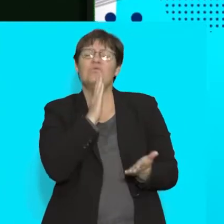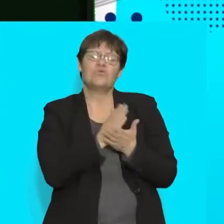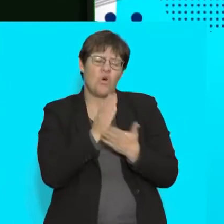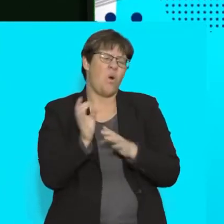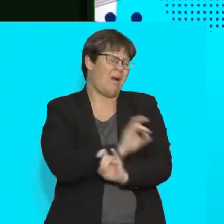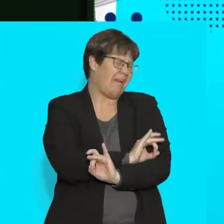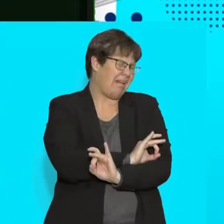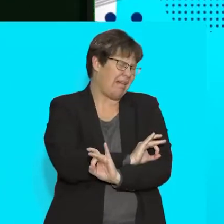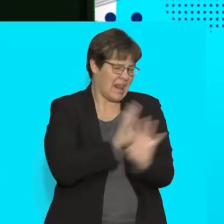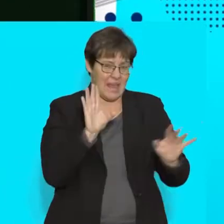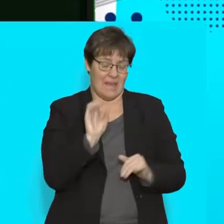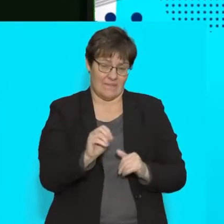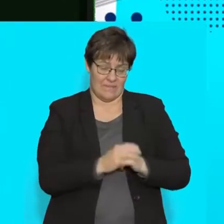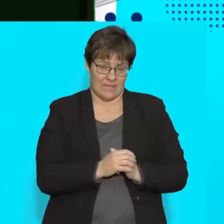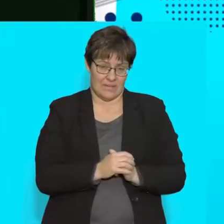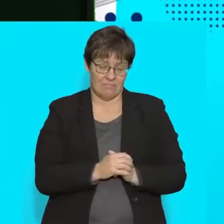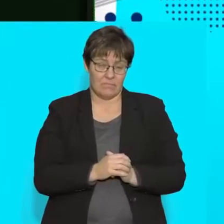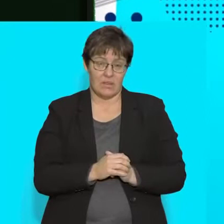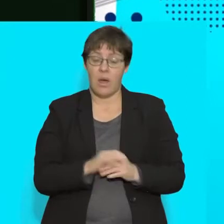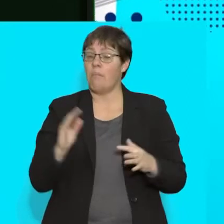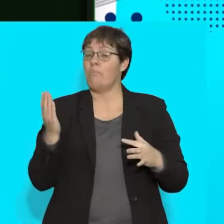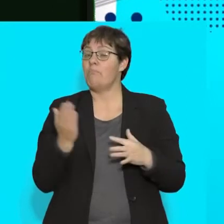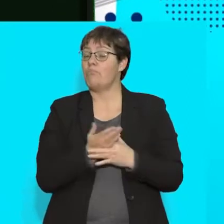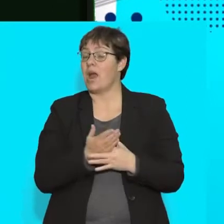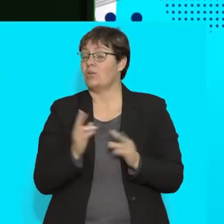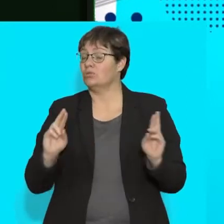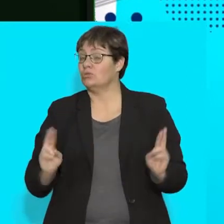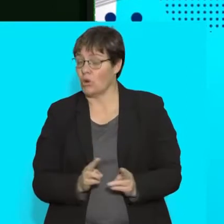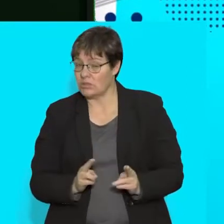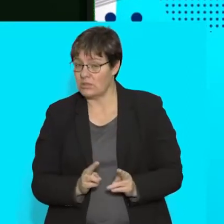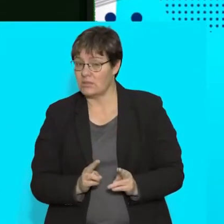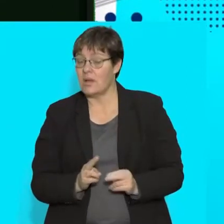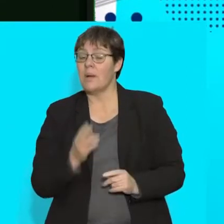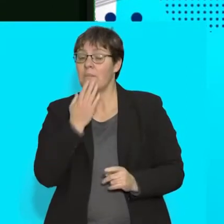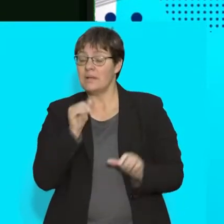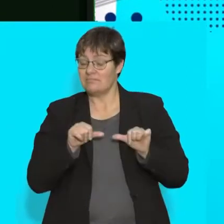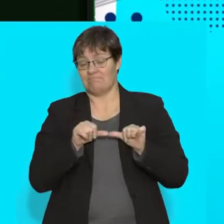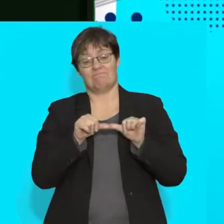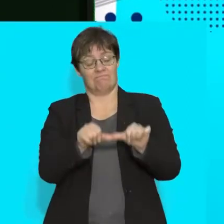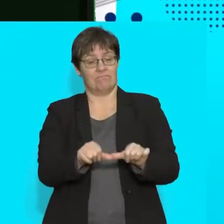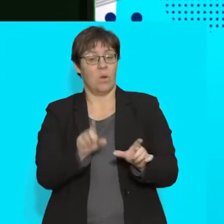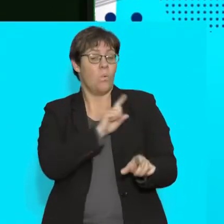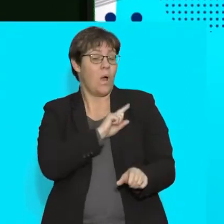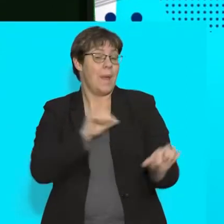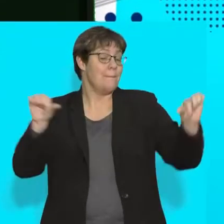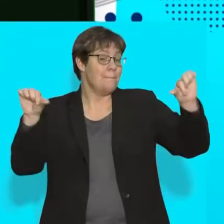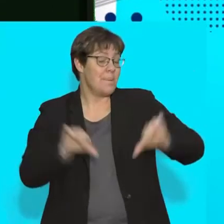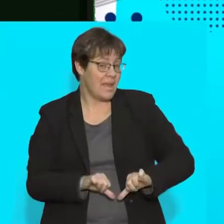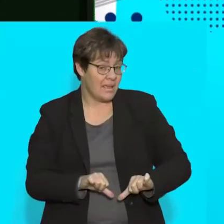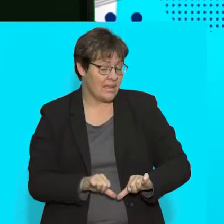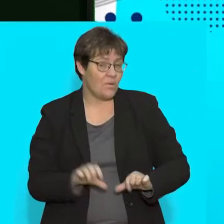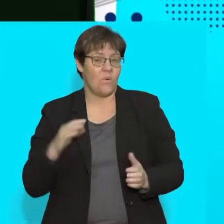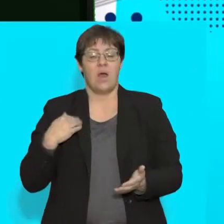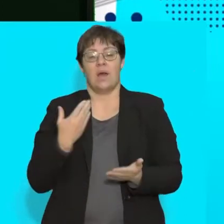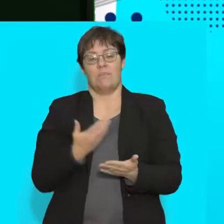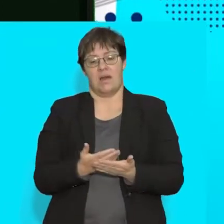to make sure that you are clear with. Please, let's take a quick ad break, but I want you to please stay tuned, because when you come back, we're then